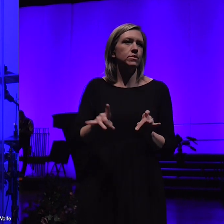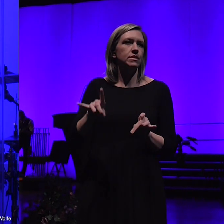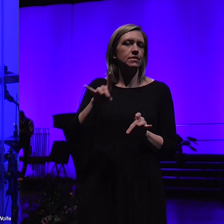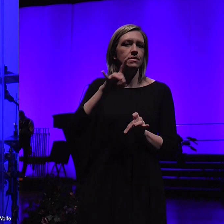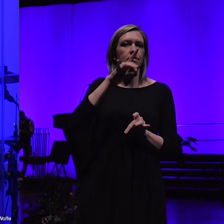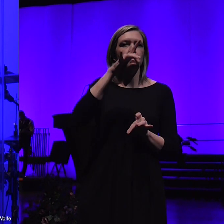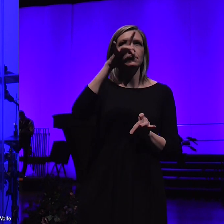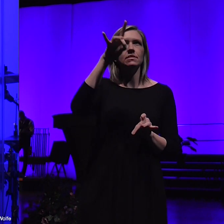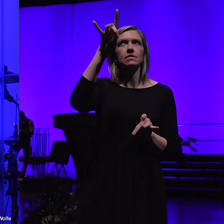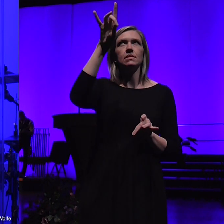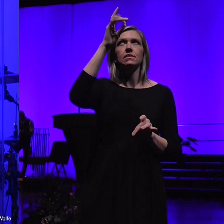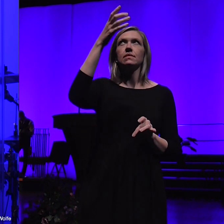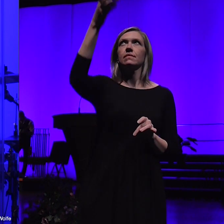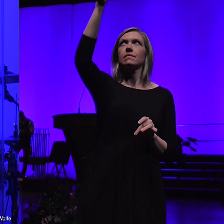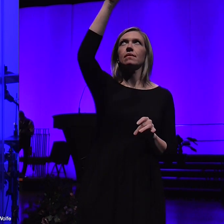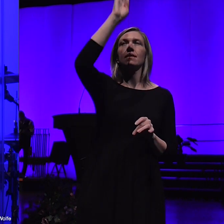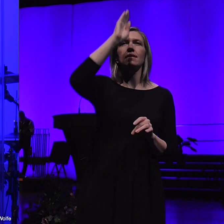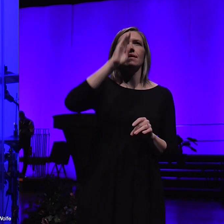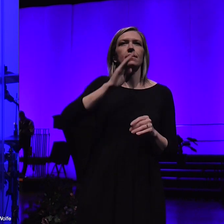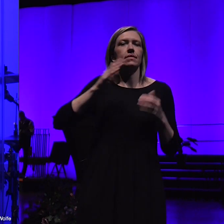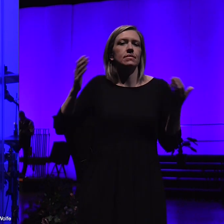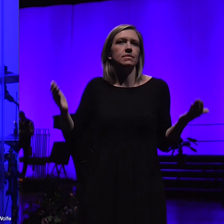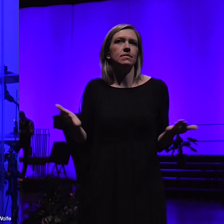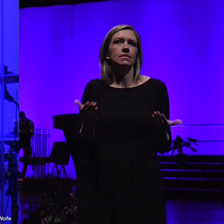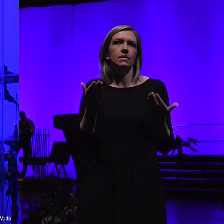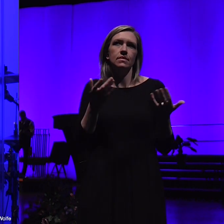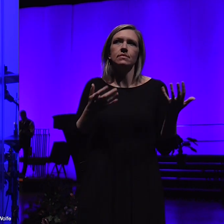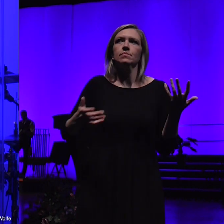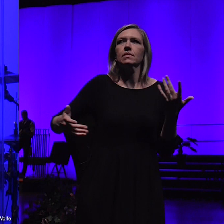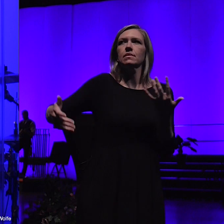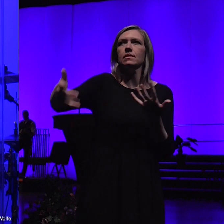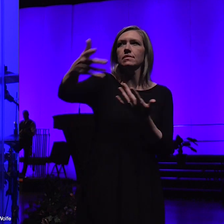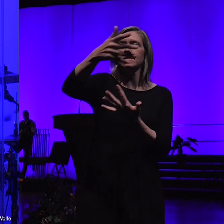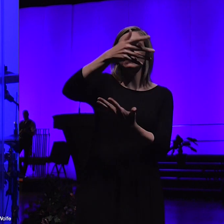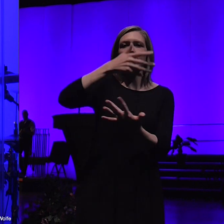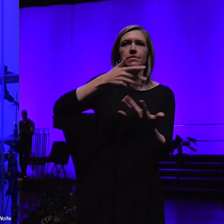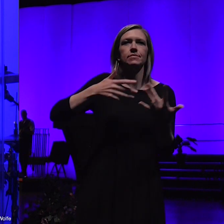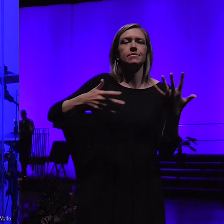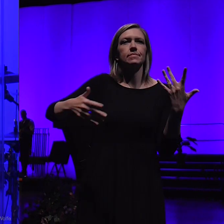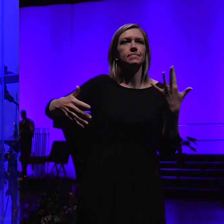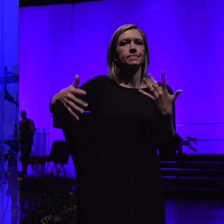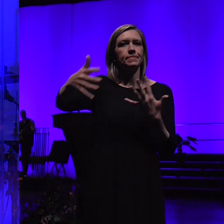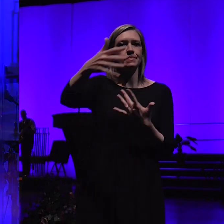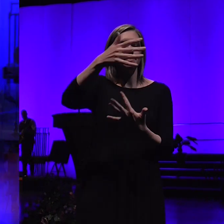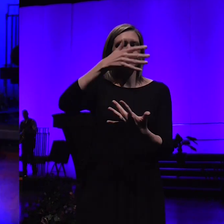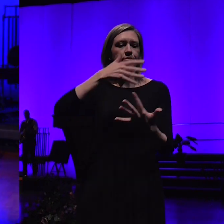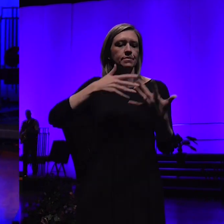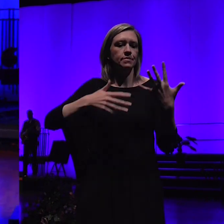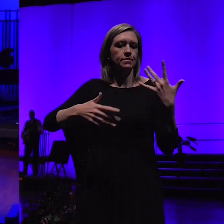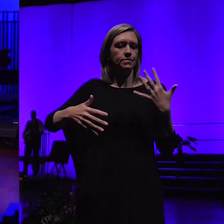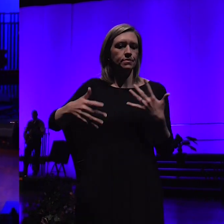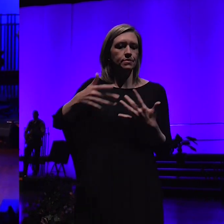Surely the presence of God is in this place.